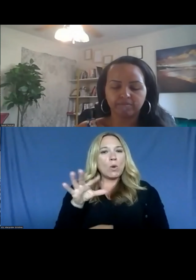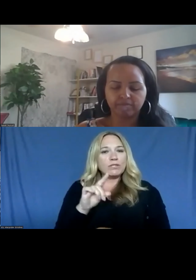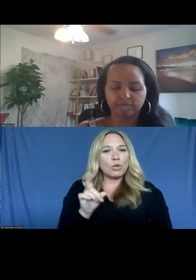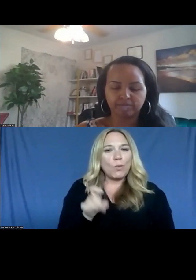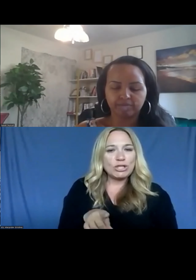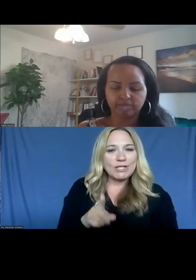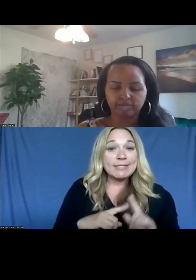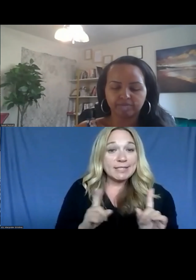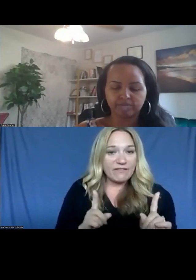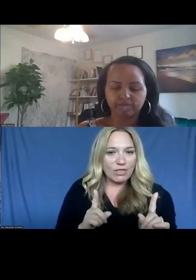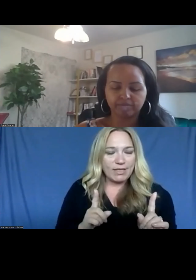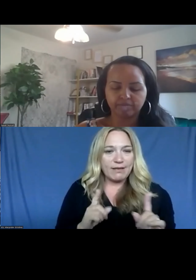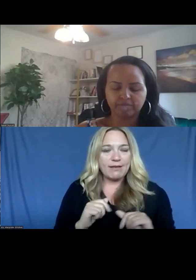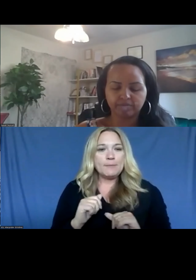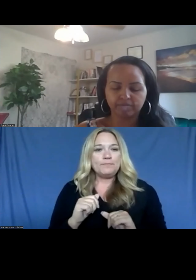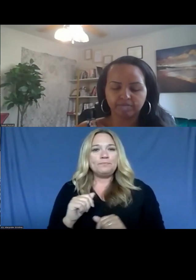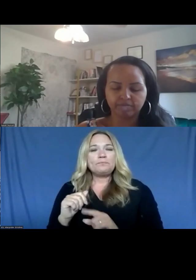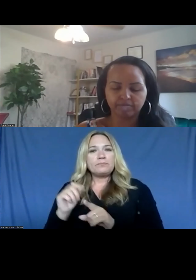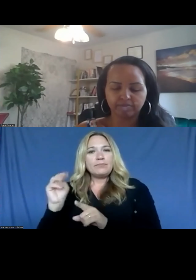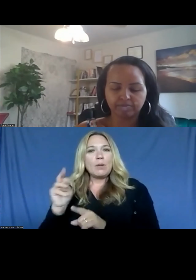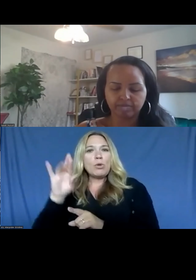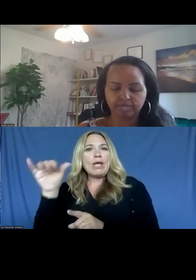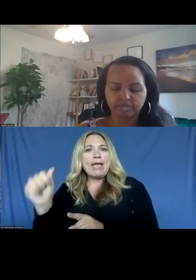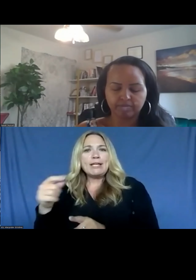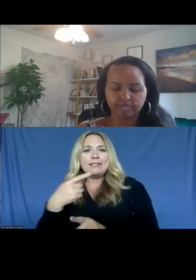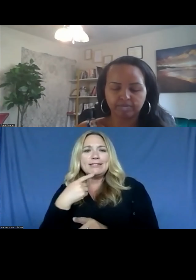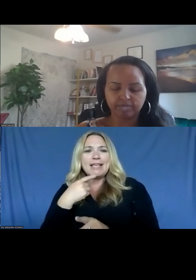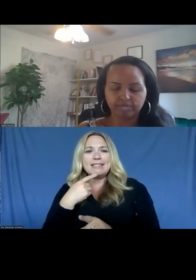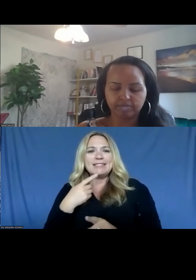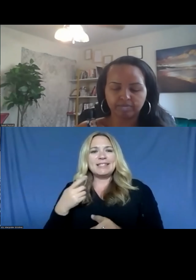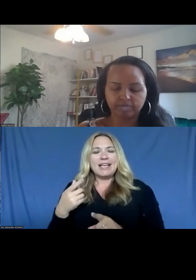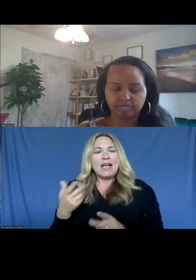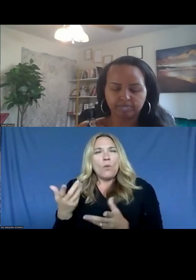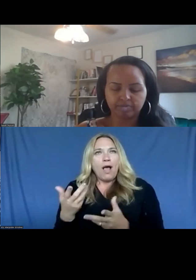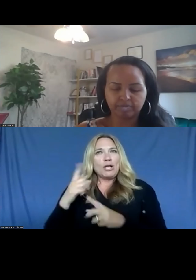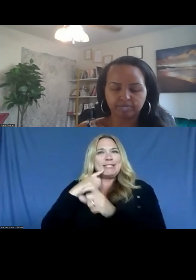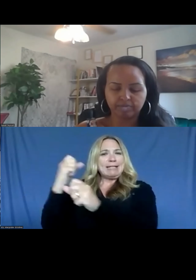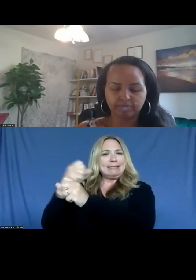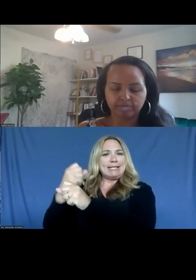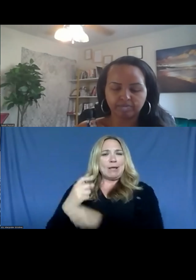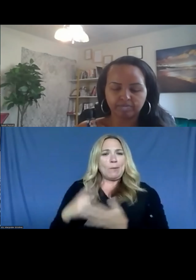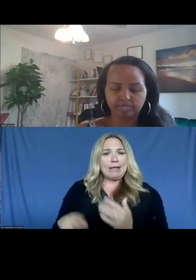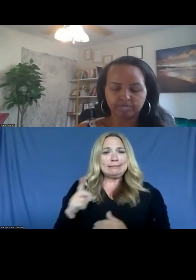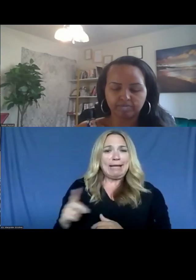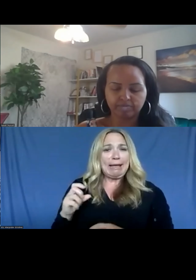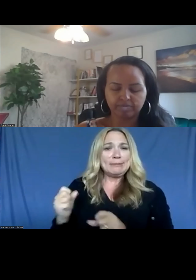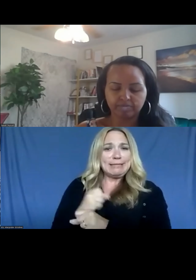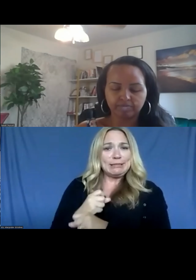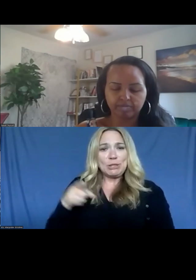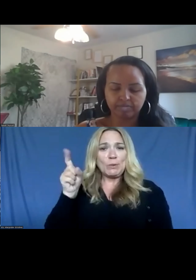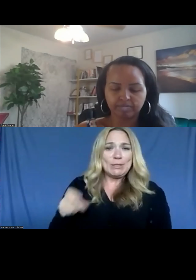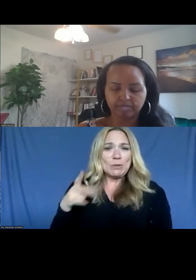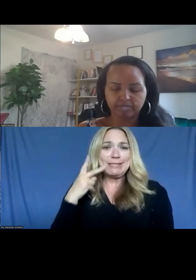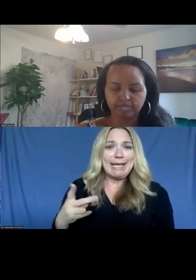Maria, the statistics. What damn statistic do you need to see to make you take action? And so maybe we're